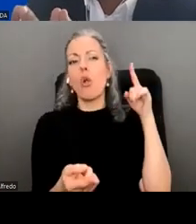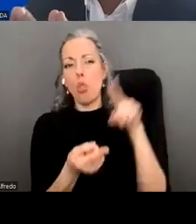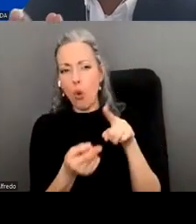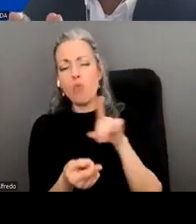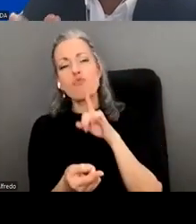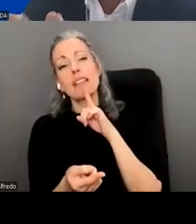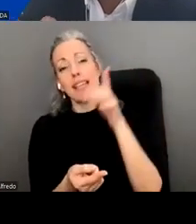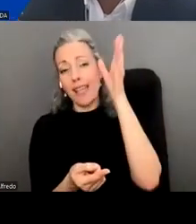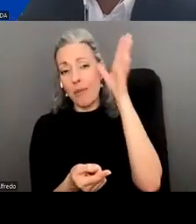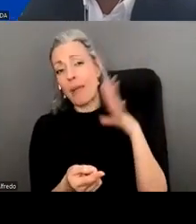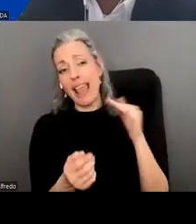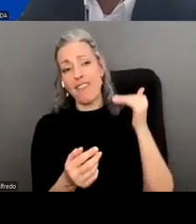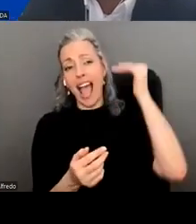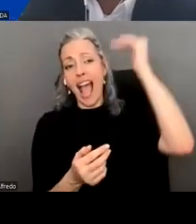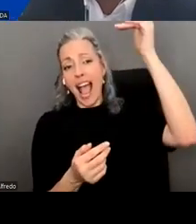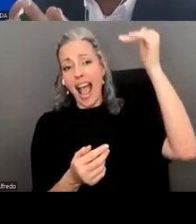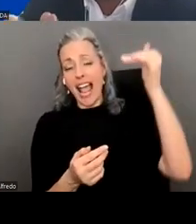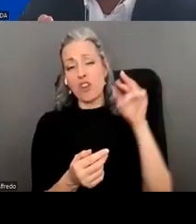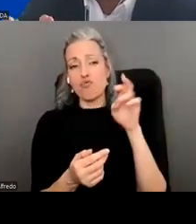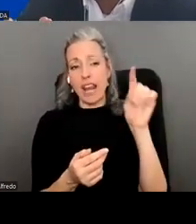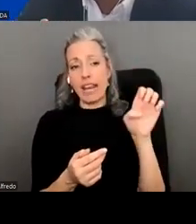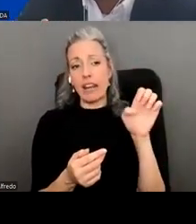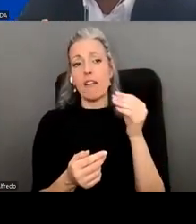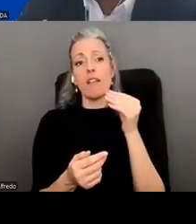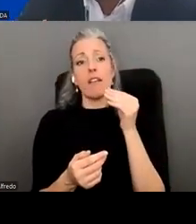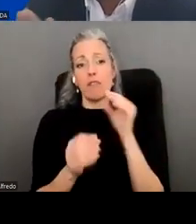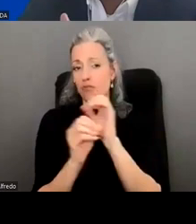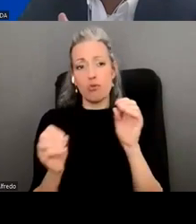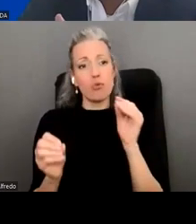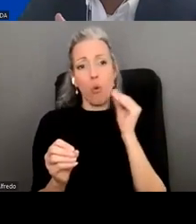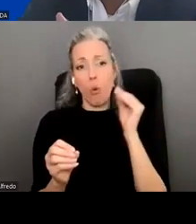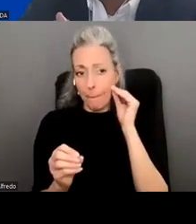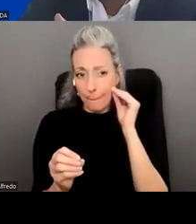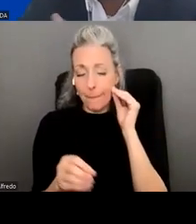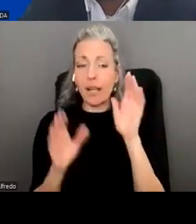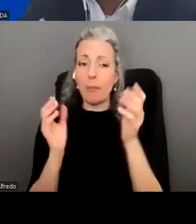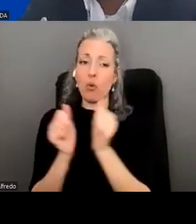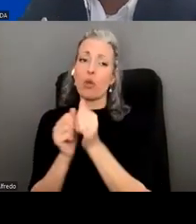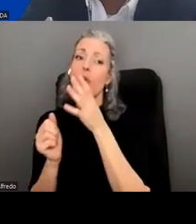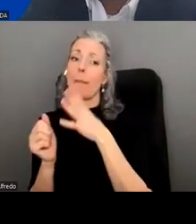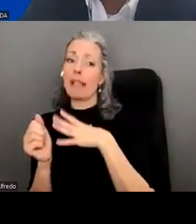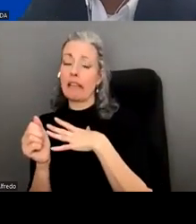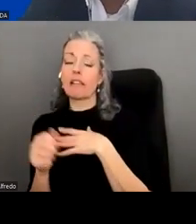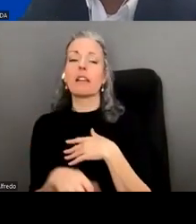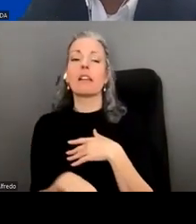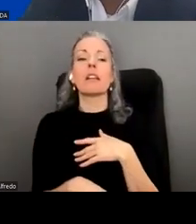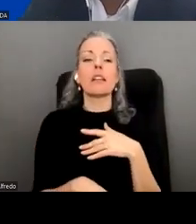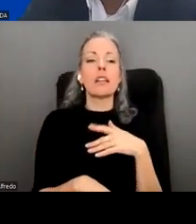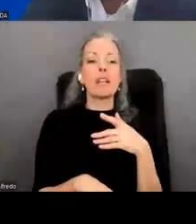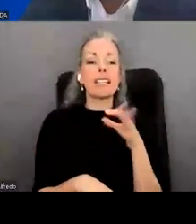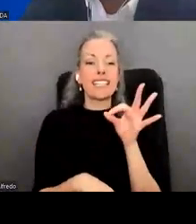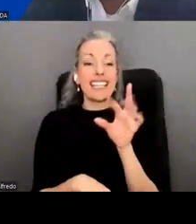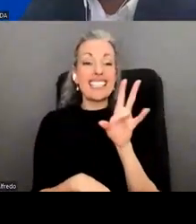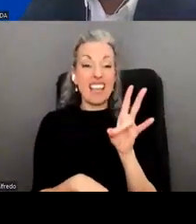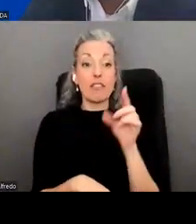have higher rates of homelessness compared to females and other genders as well. For ethnicity, the equity score is high, it's 97.